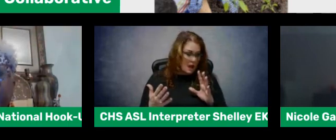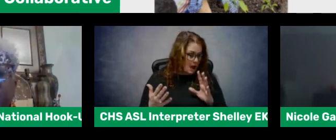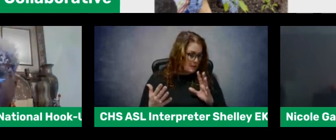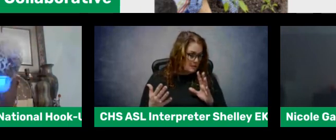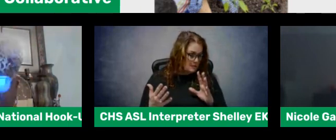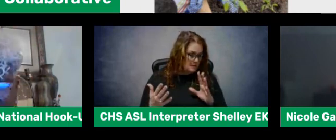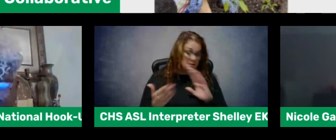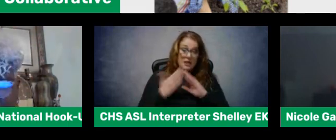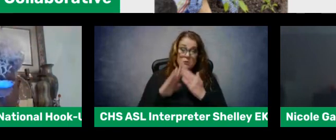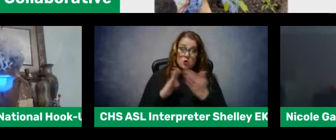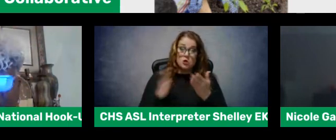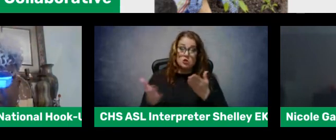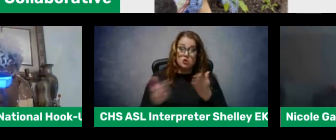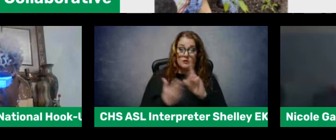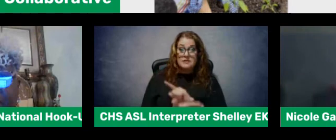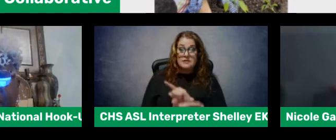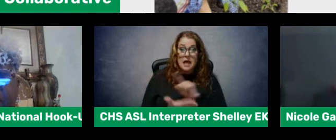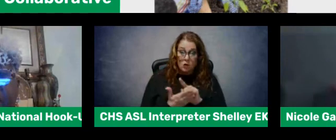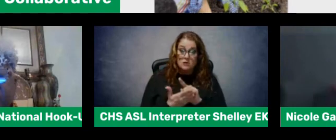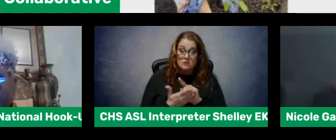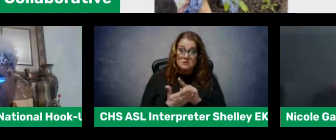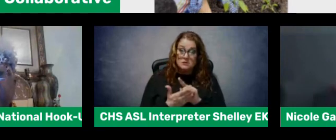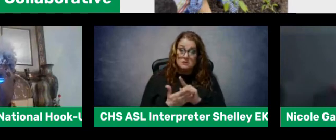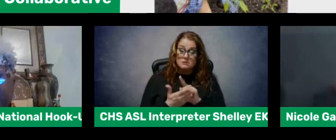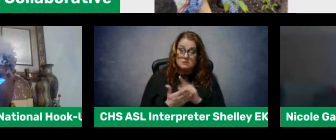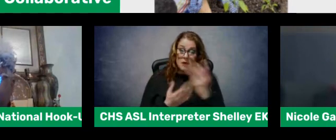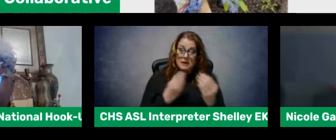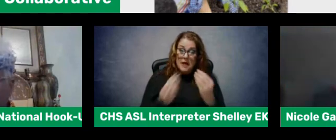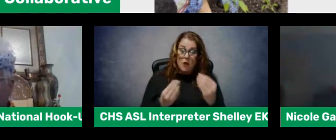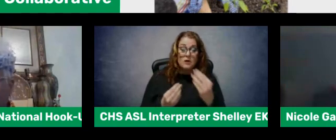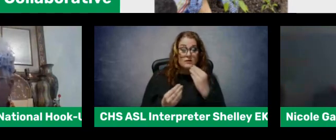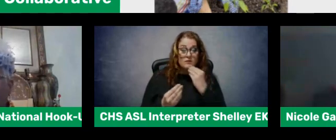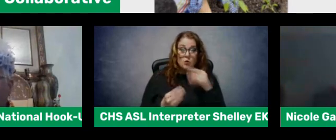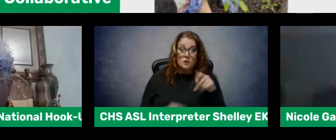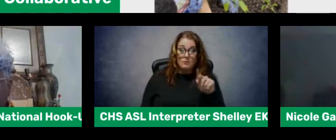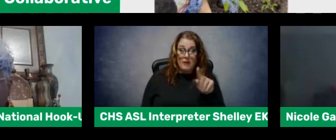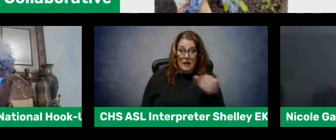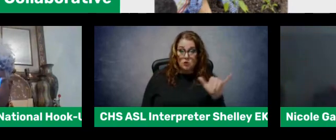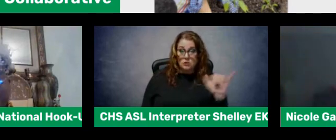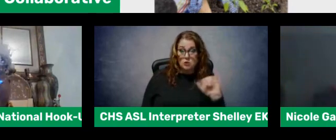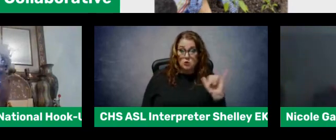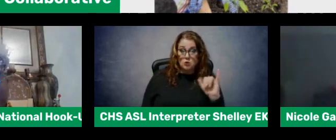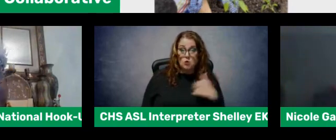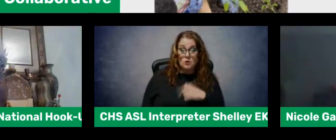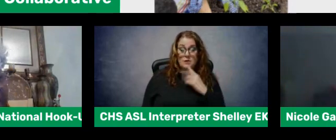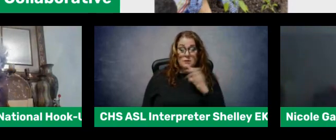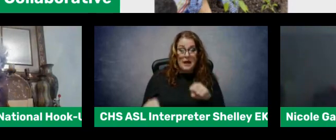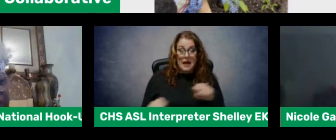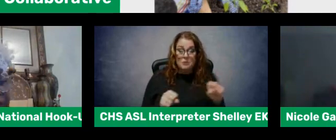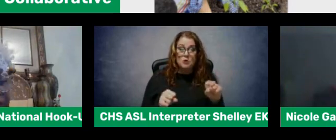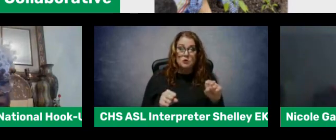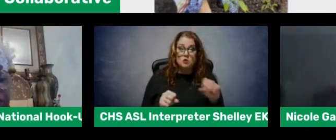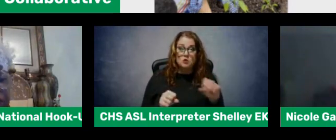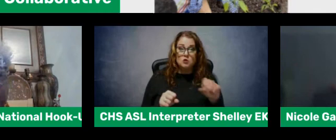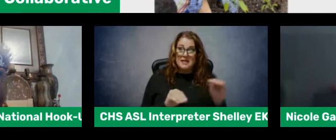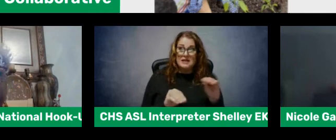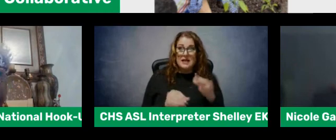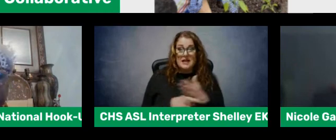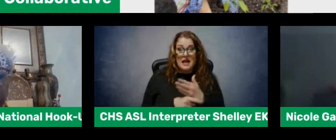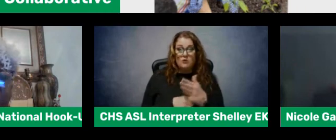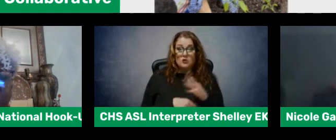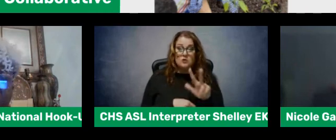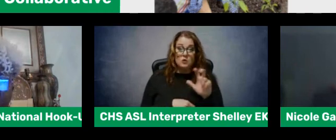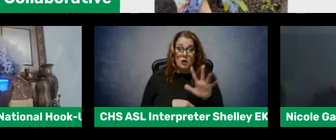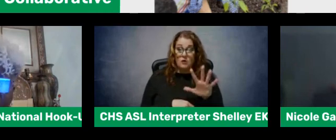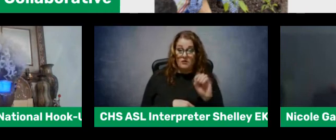earn community service hours from coming out. And in the food pantry as well, we've been able to feed an average of